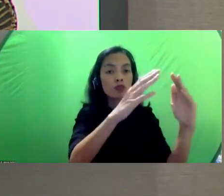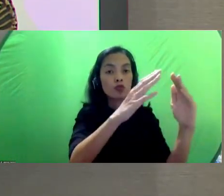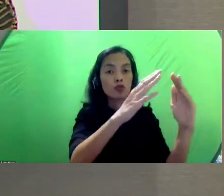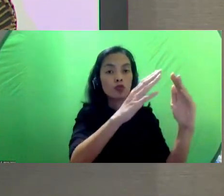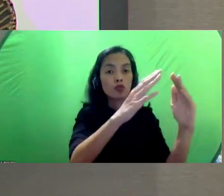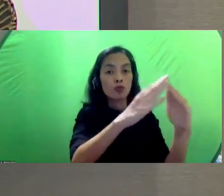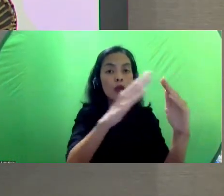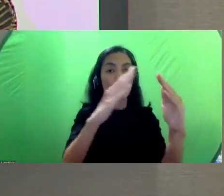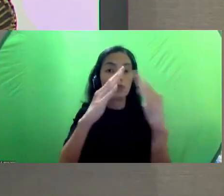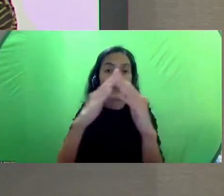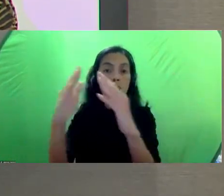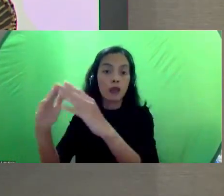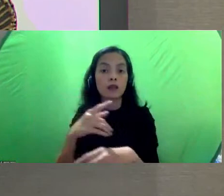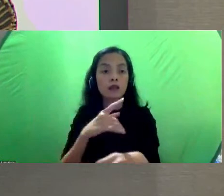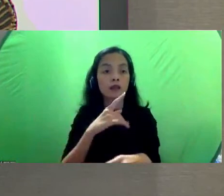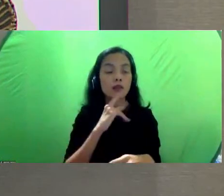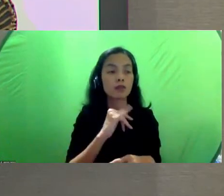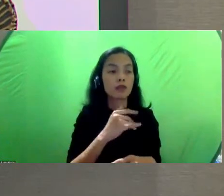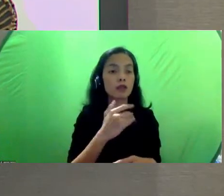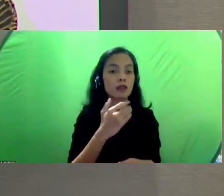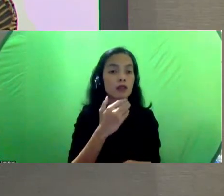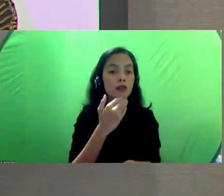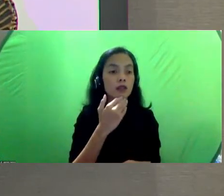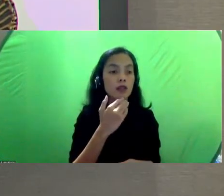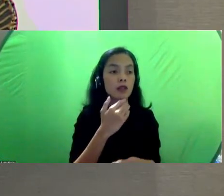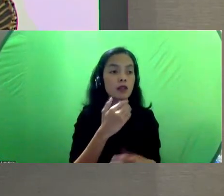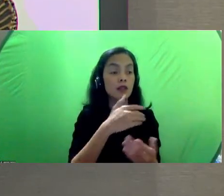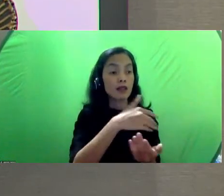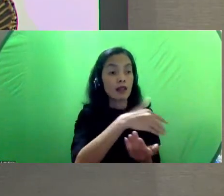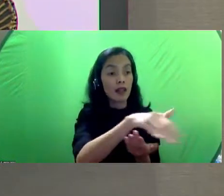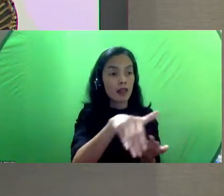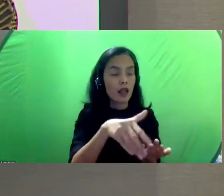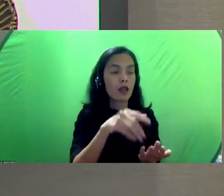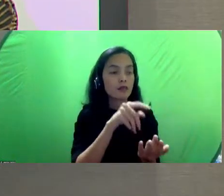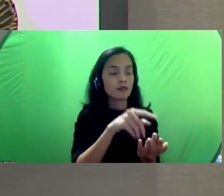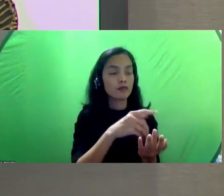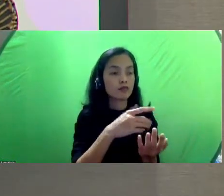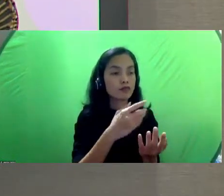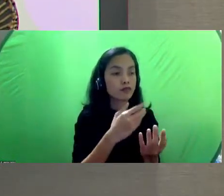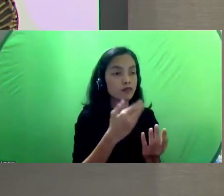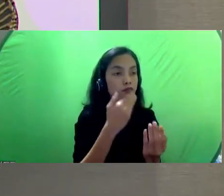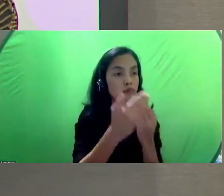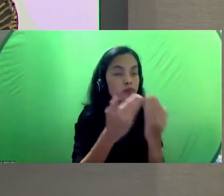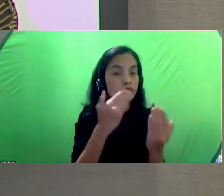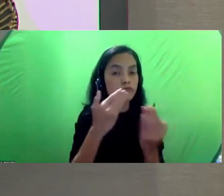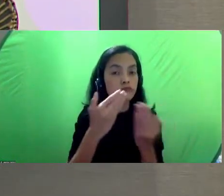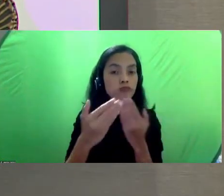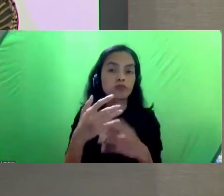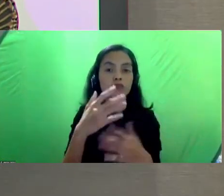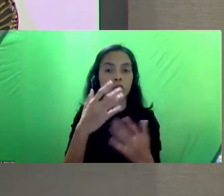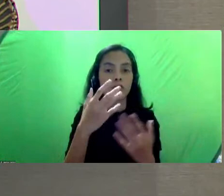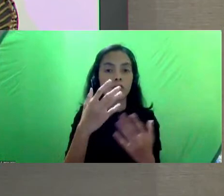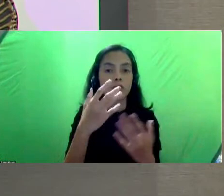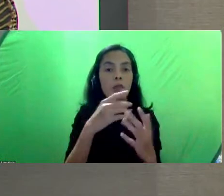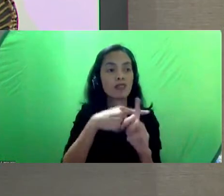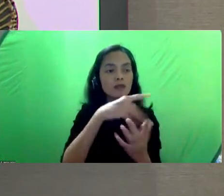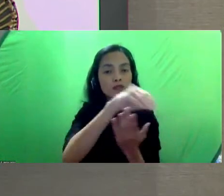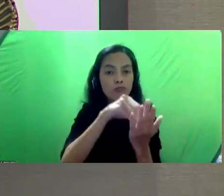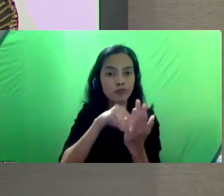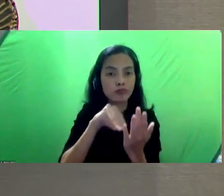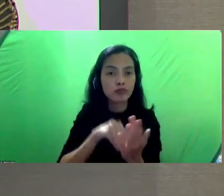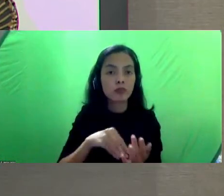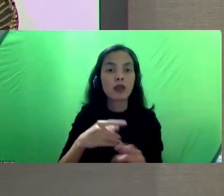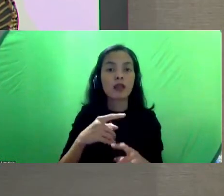the information at both levels. So we just don't collect the information,